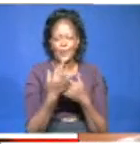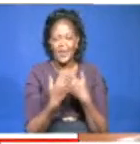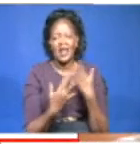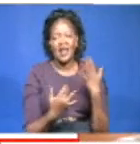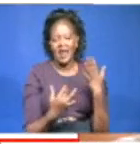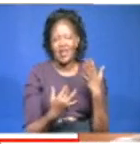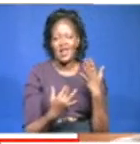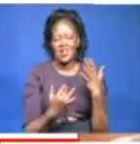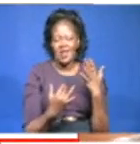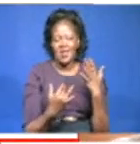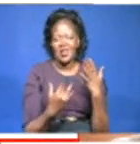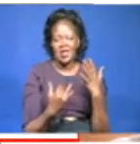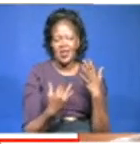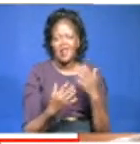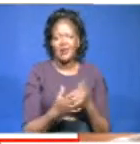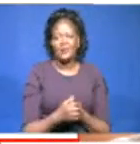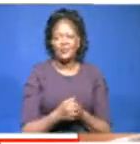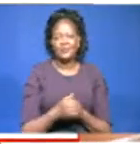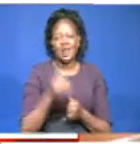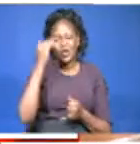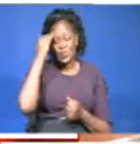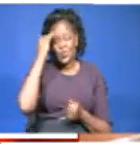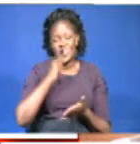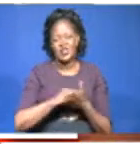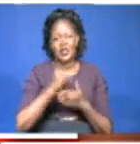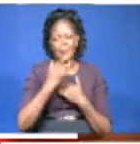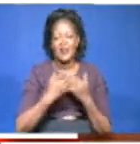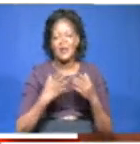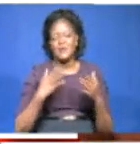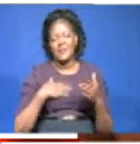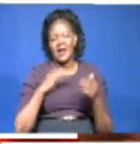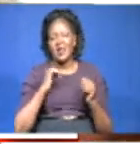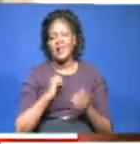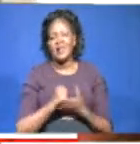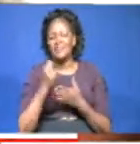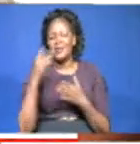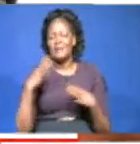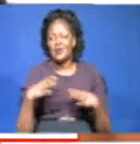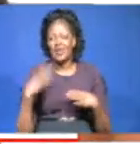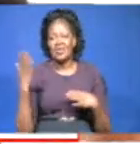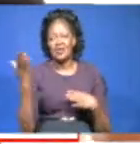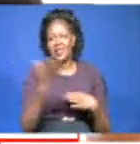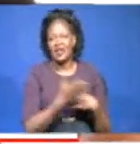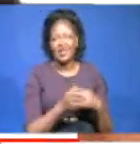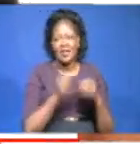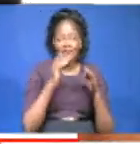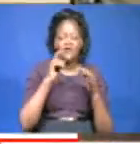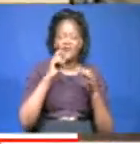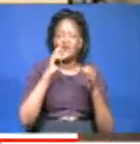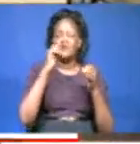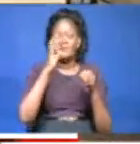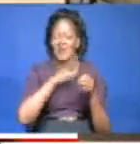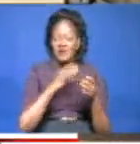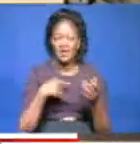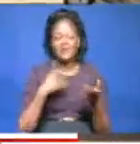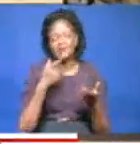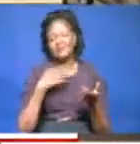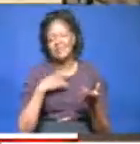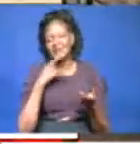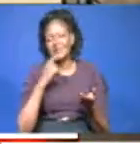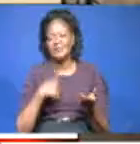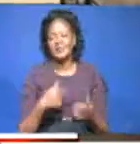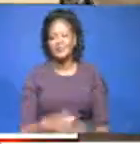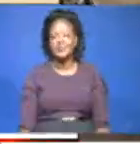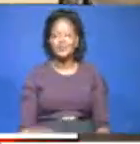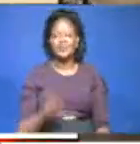that my blood can help somebody somewhere. Probably if they are, you can tell me. Majority